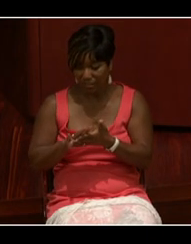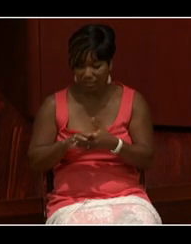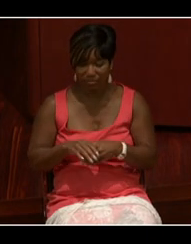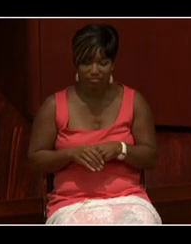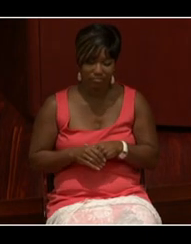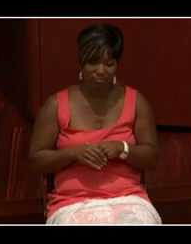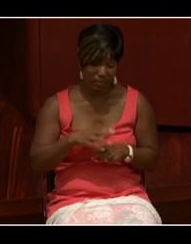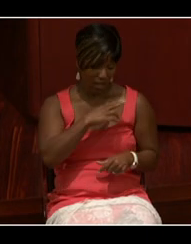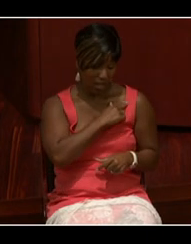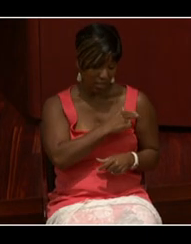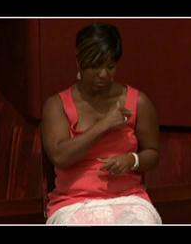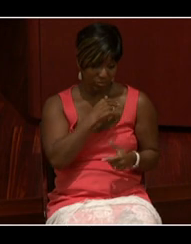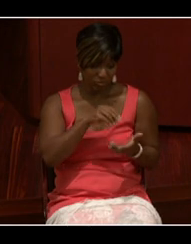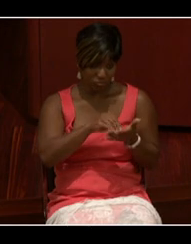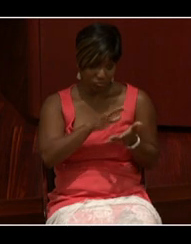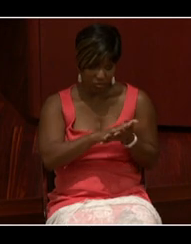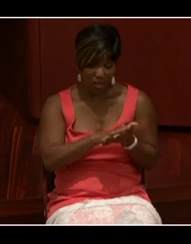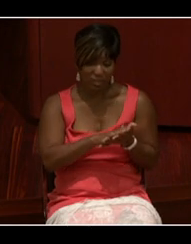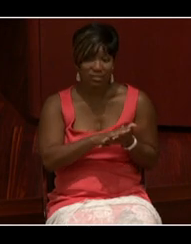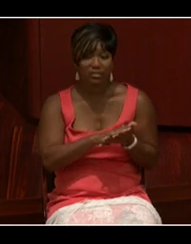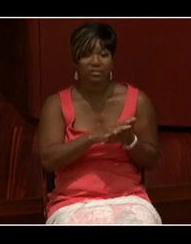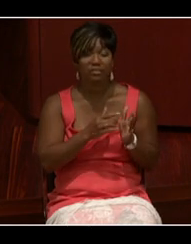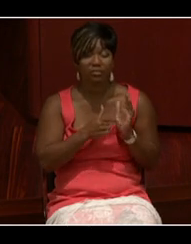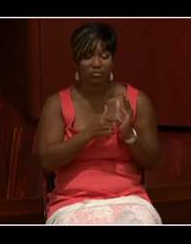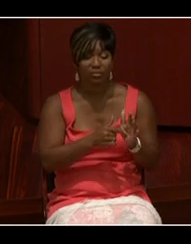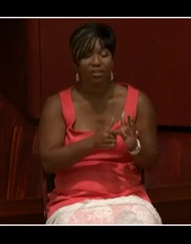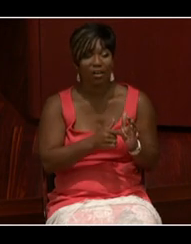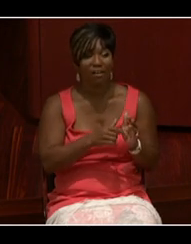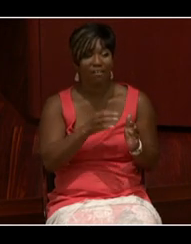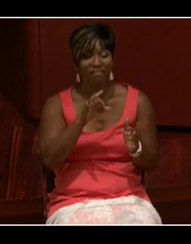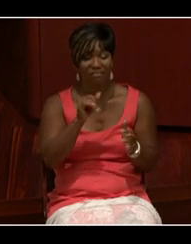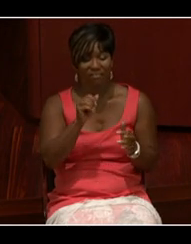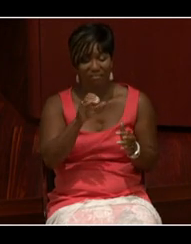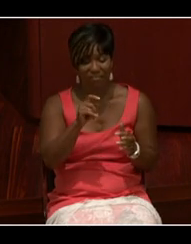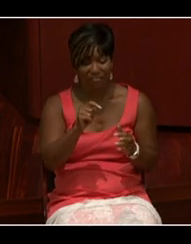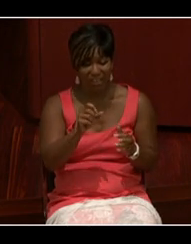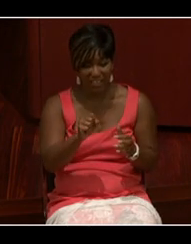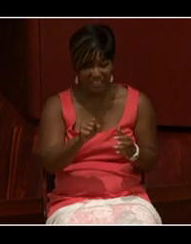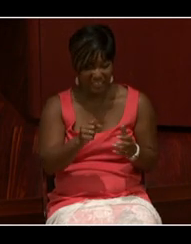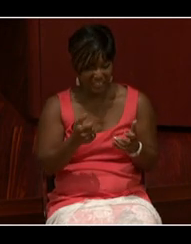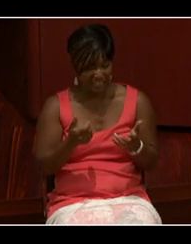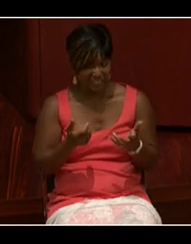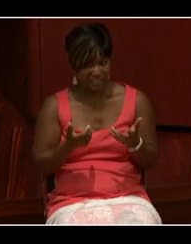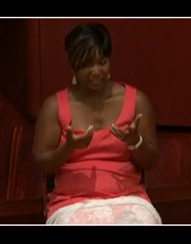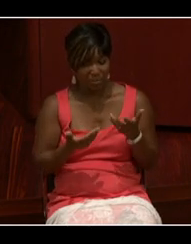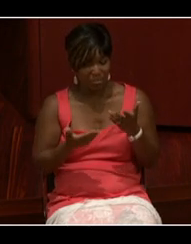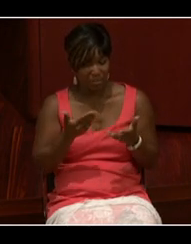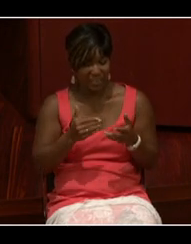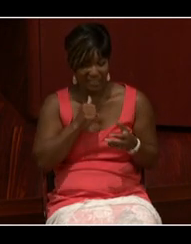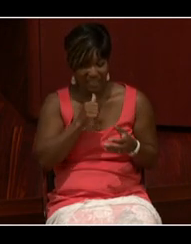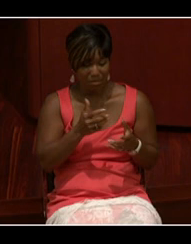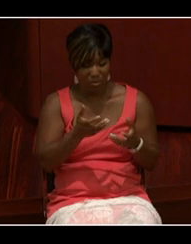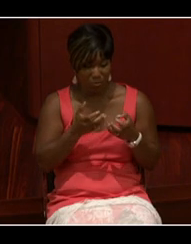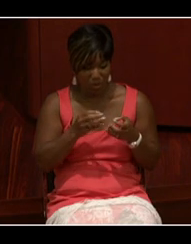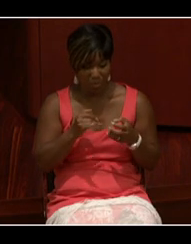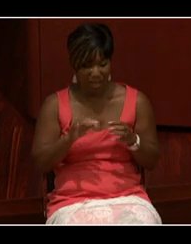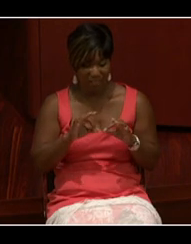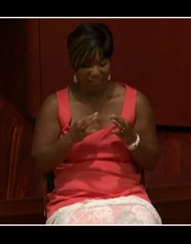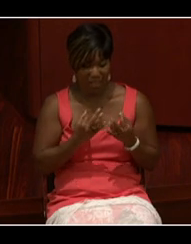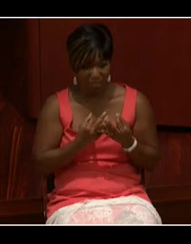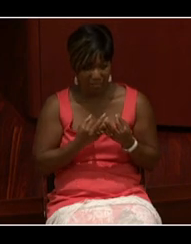Hospital records are one of those documents that unveil facts that possibly could be unwanted by every member of the family.